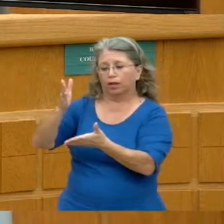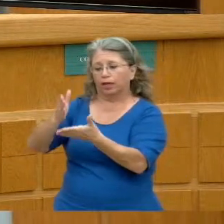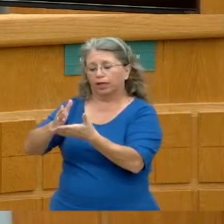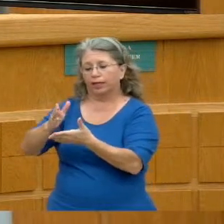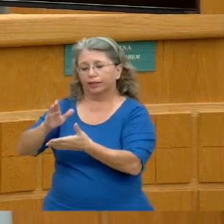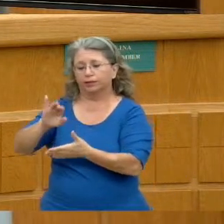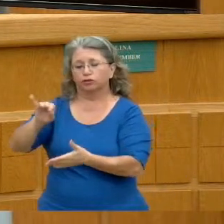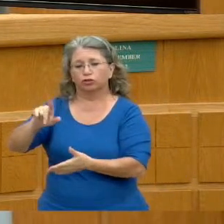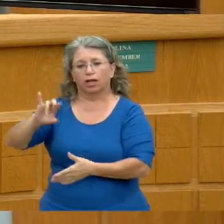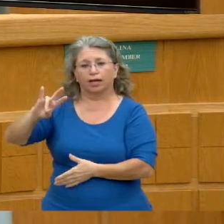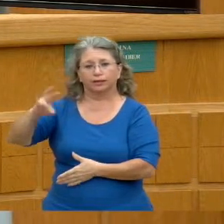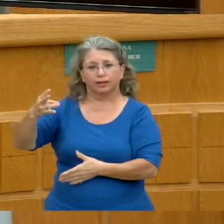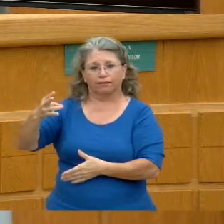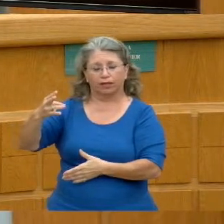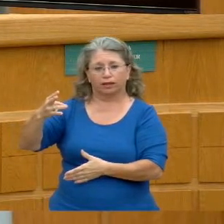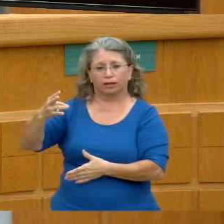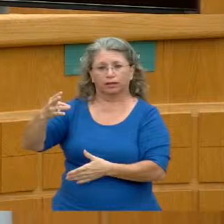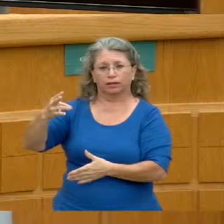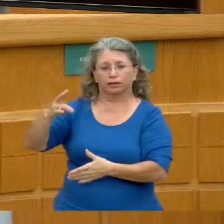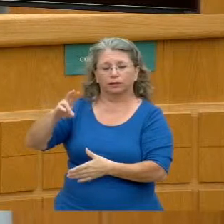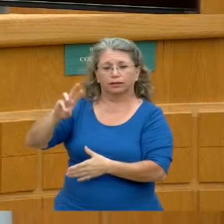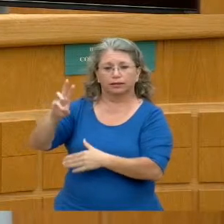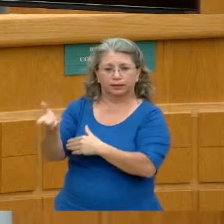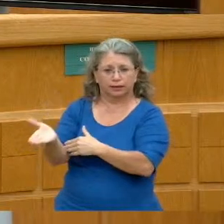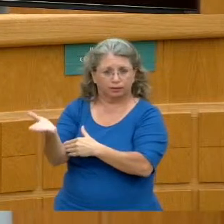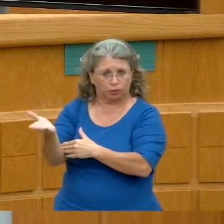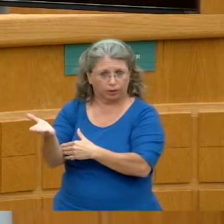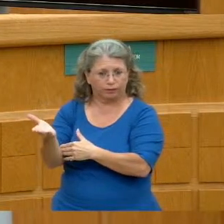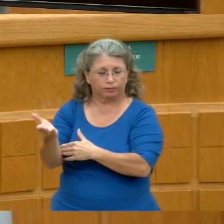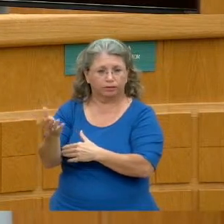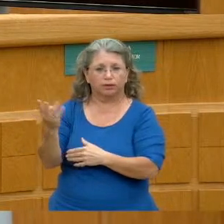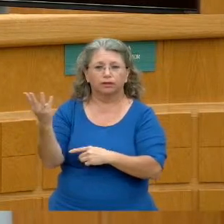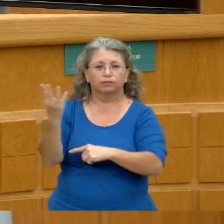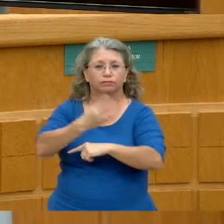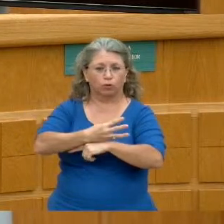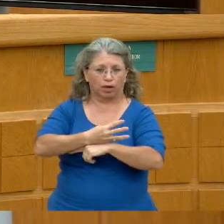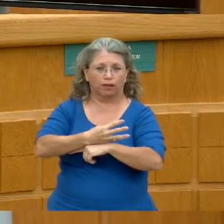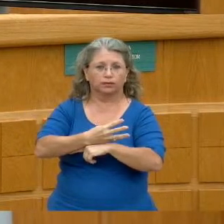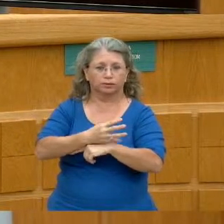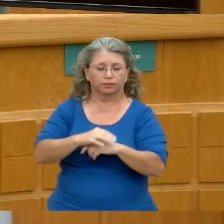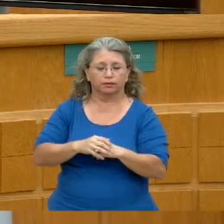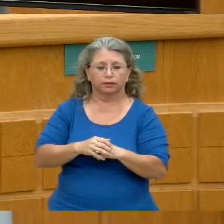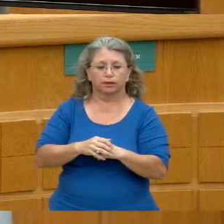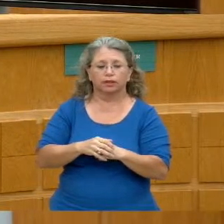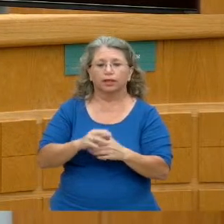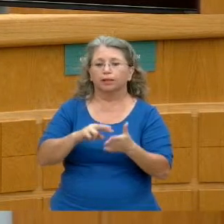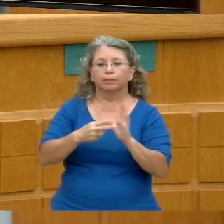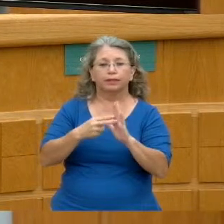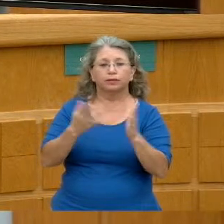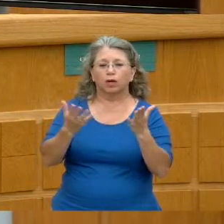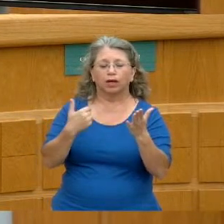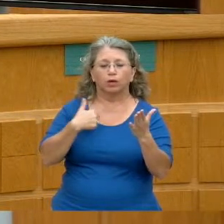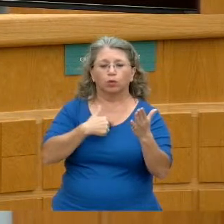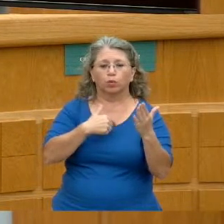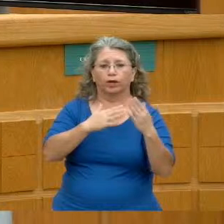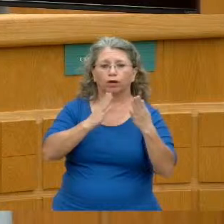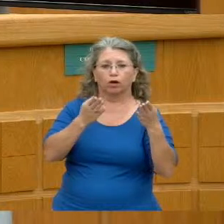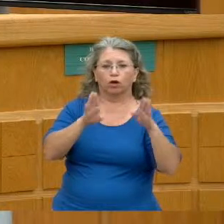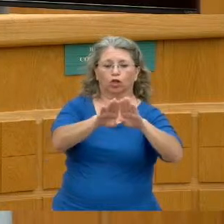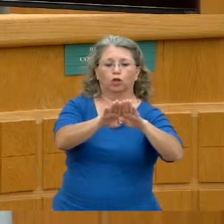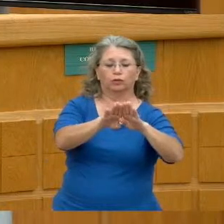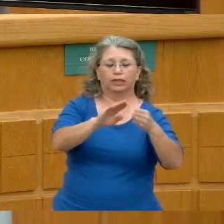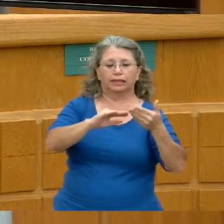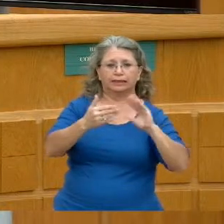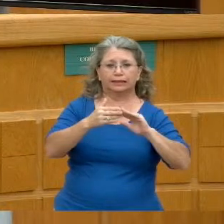6 a.m. So that's a 4-day period. And what that means is we're closing city roads onto the beach.